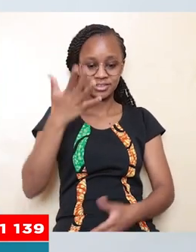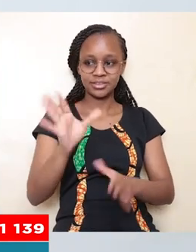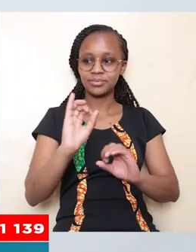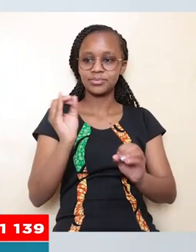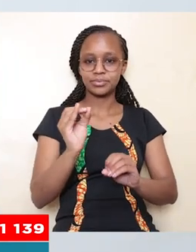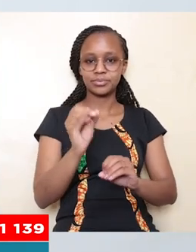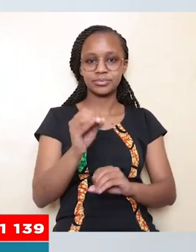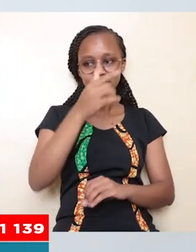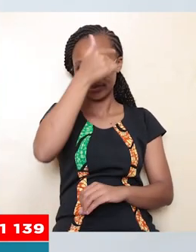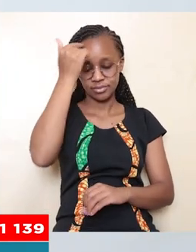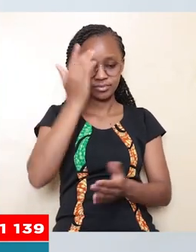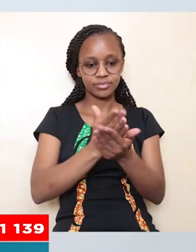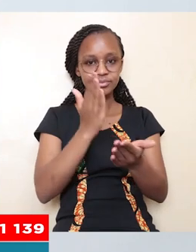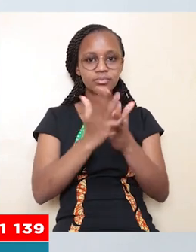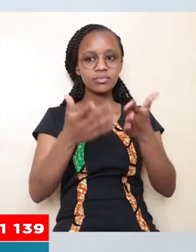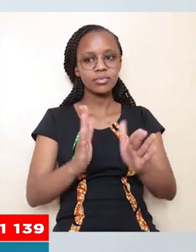Because culturally,